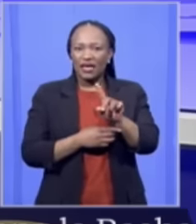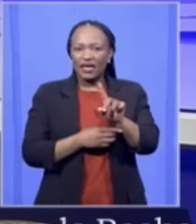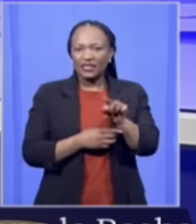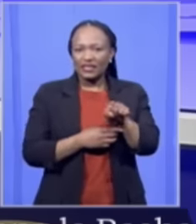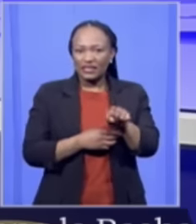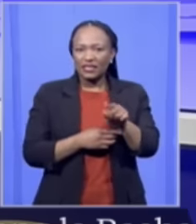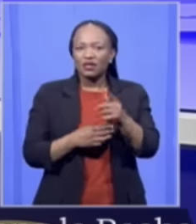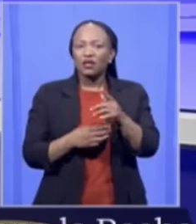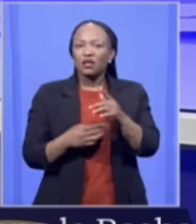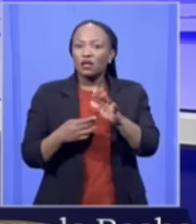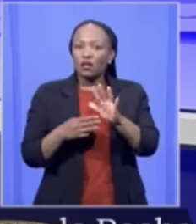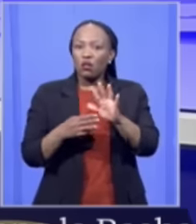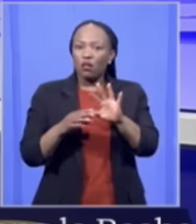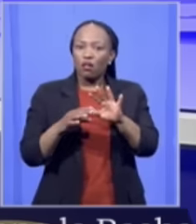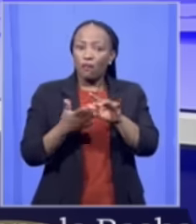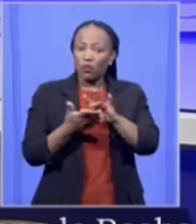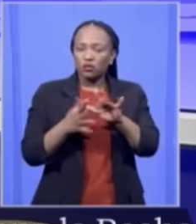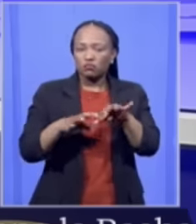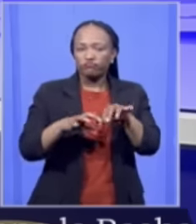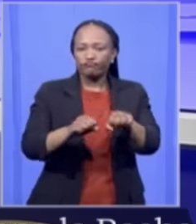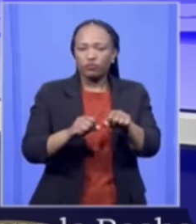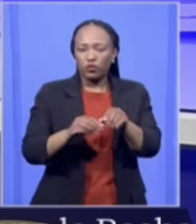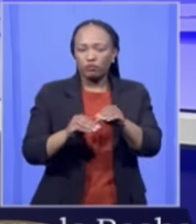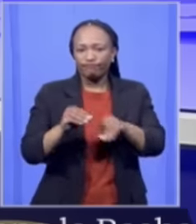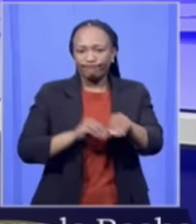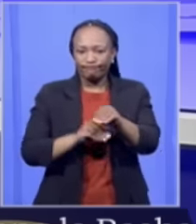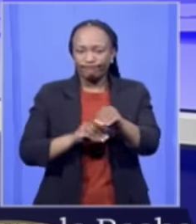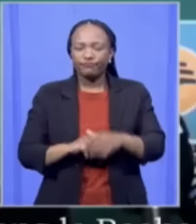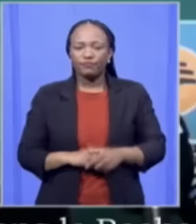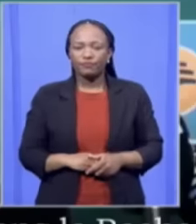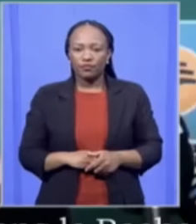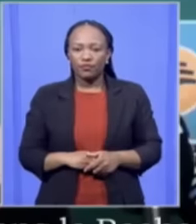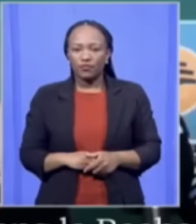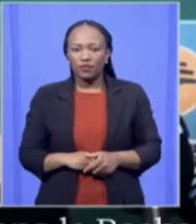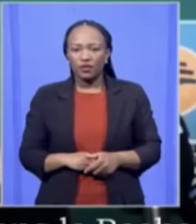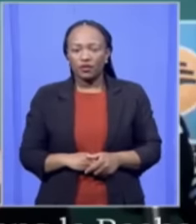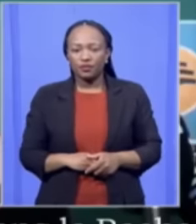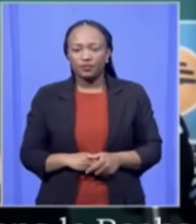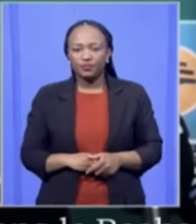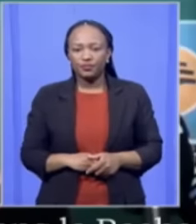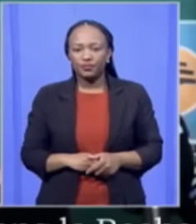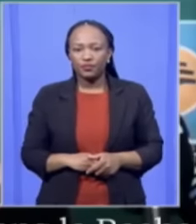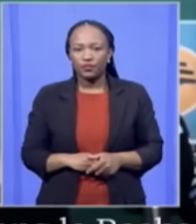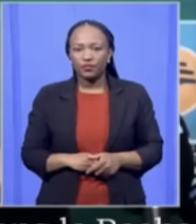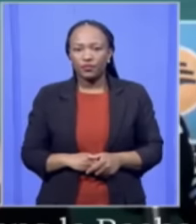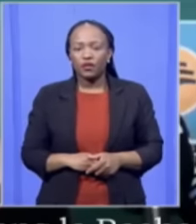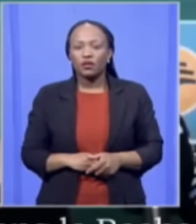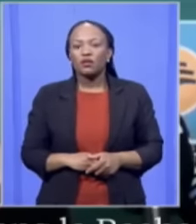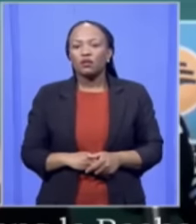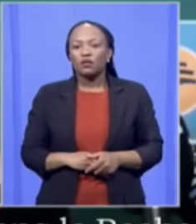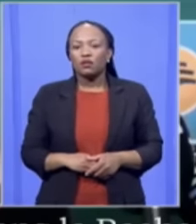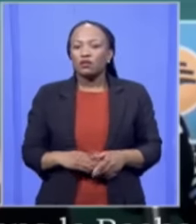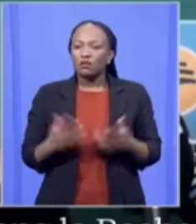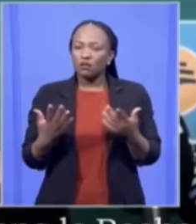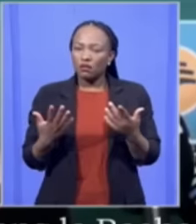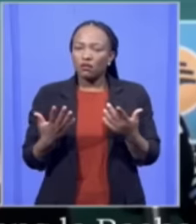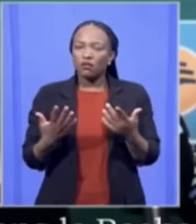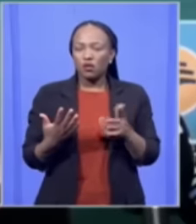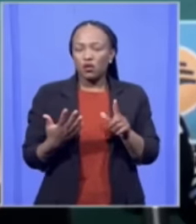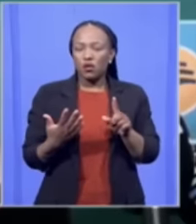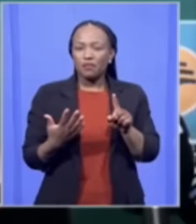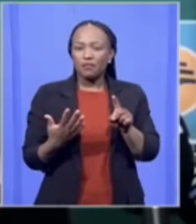mo maemong a bone fa ba tswa. But it's when it's not going so well that we need those steady hands in between, and